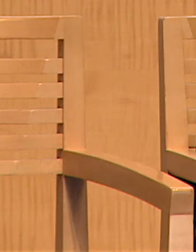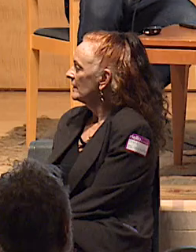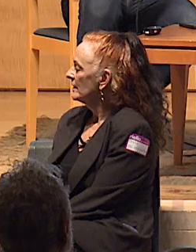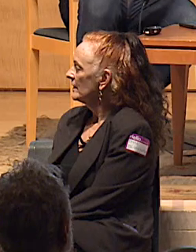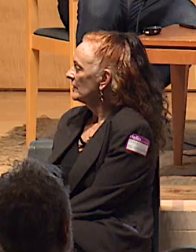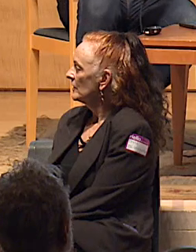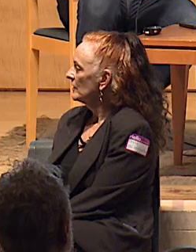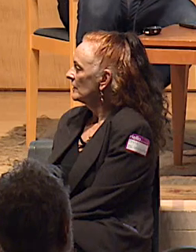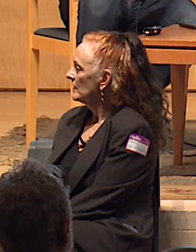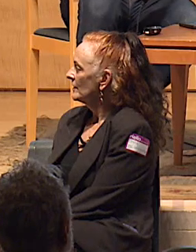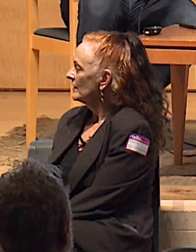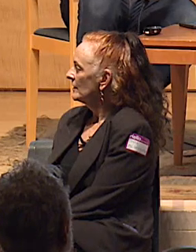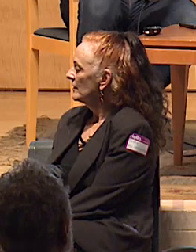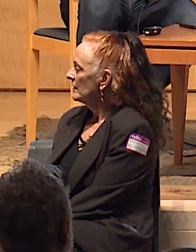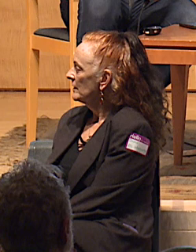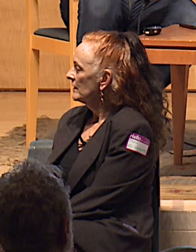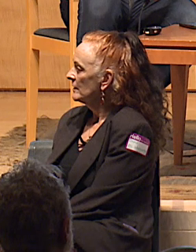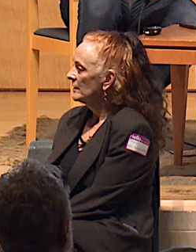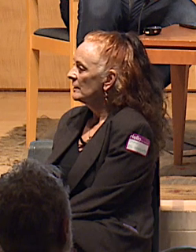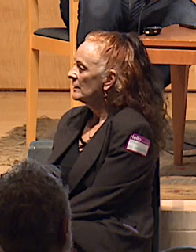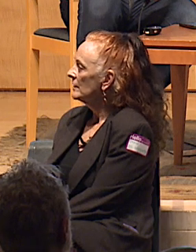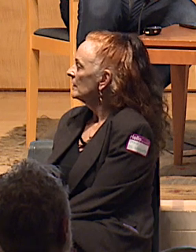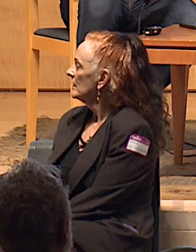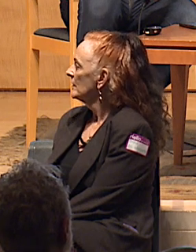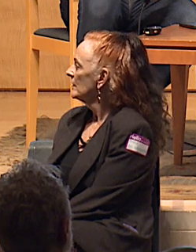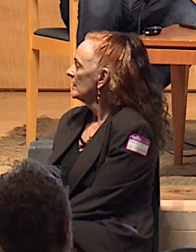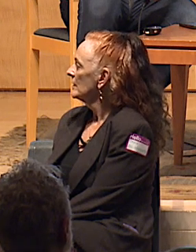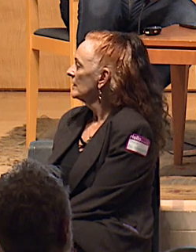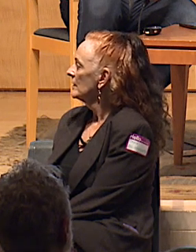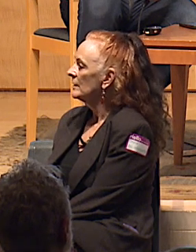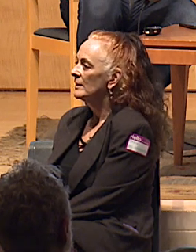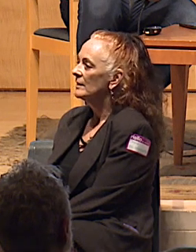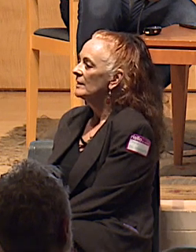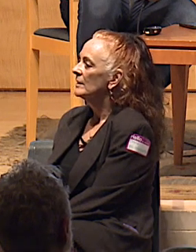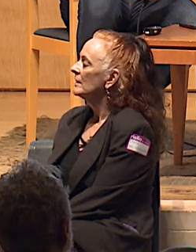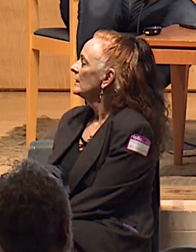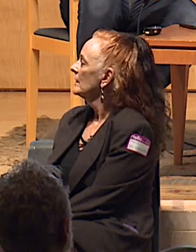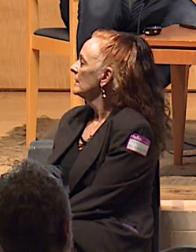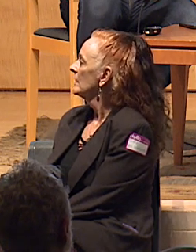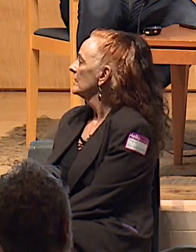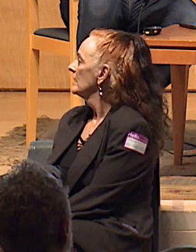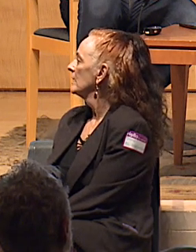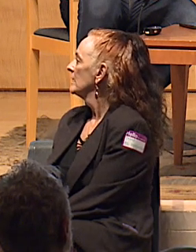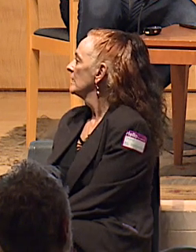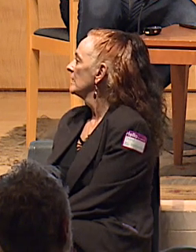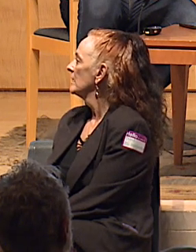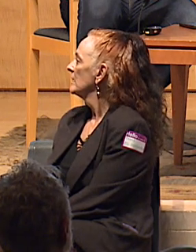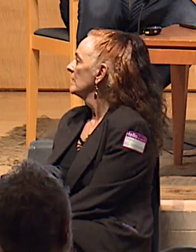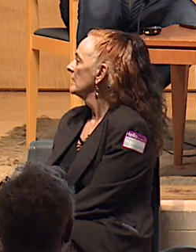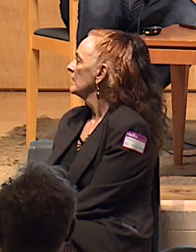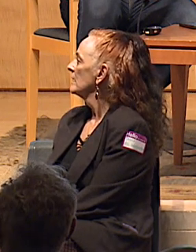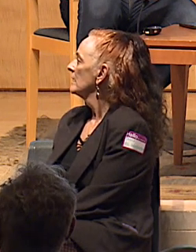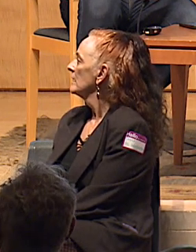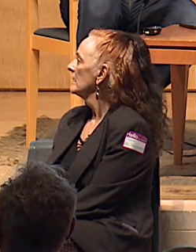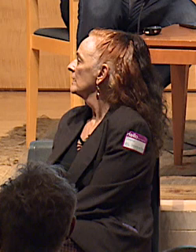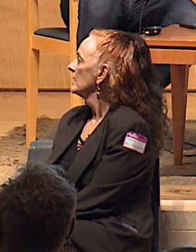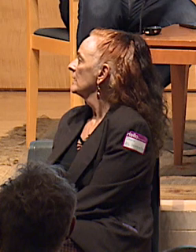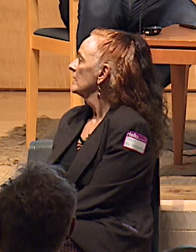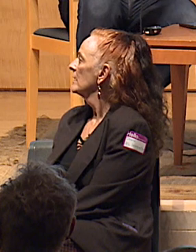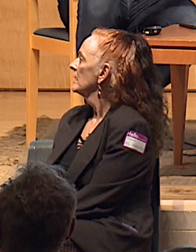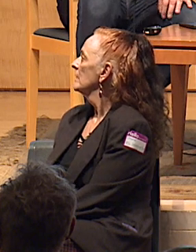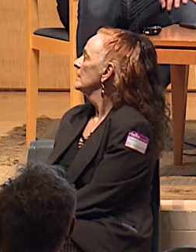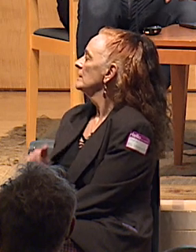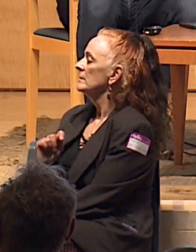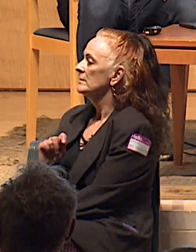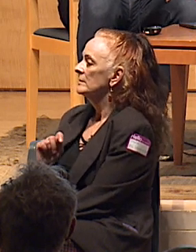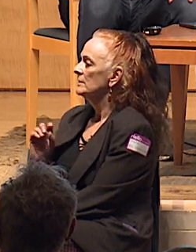And your stuff is bisexual stuff. I'm they, them, non-binary, bisexual, non-bi,